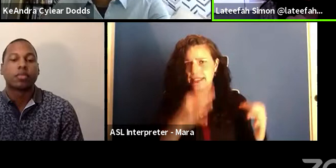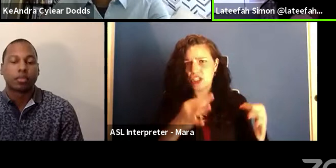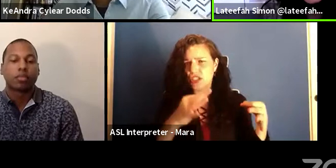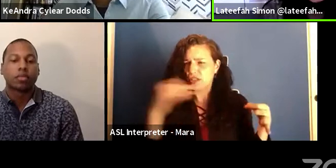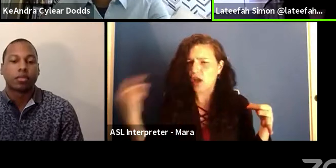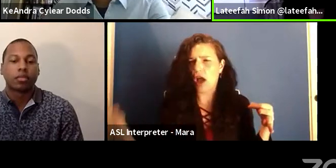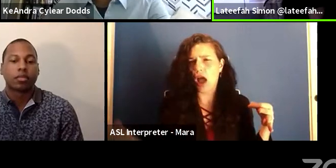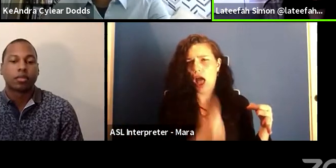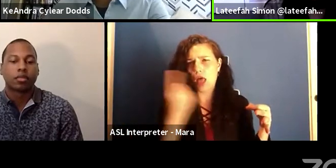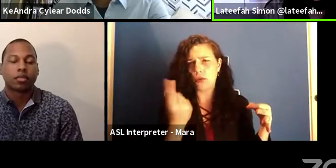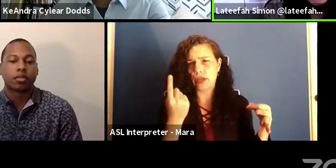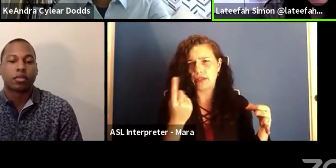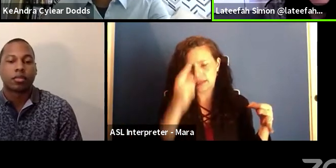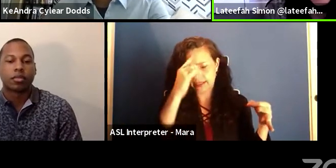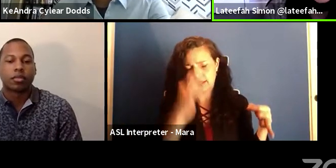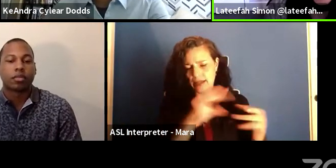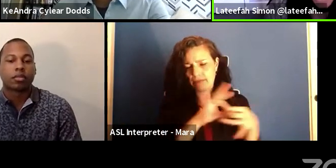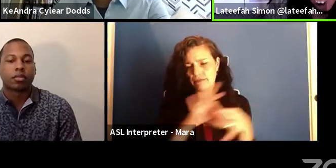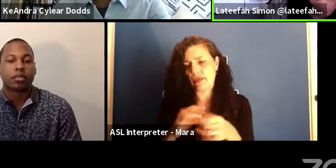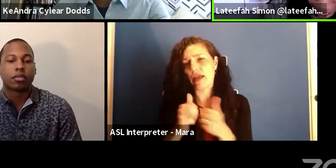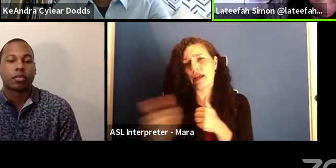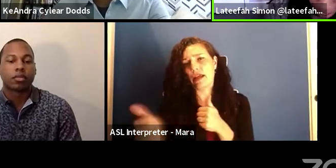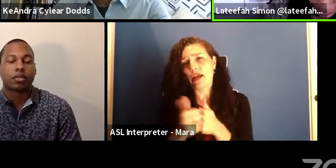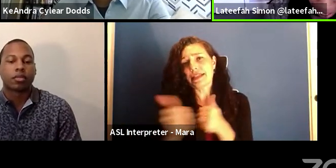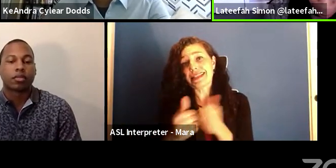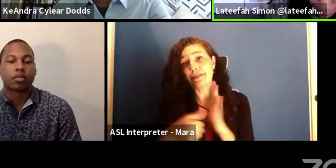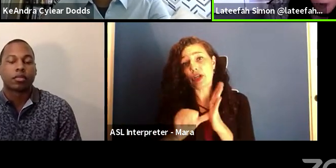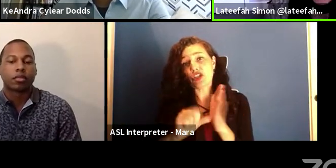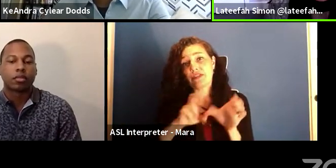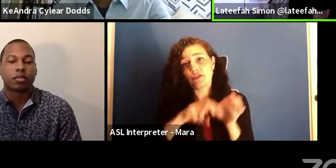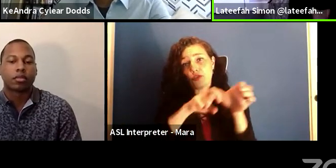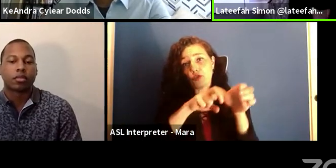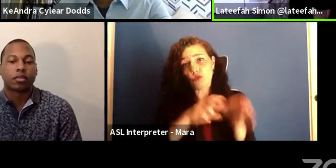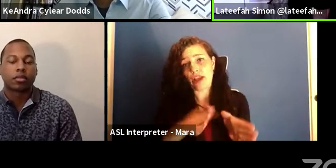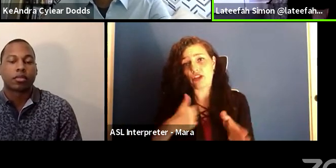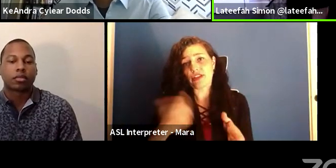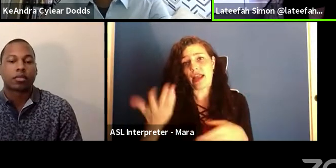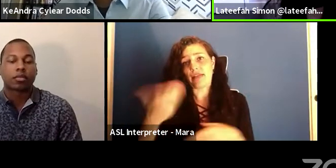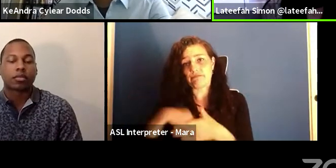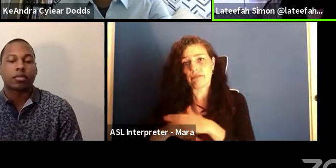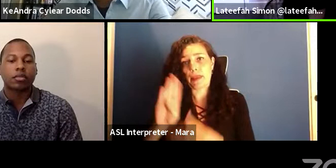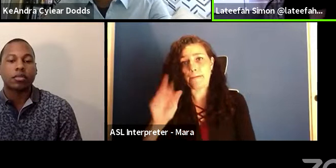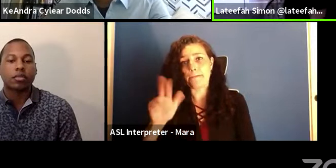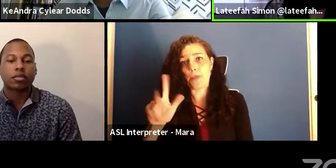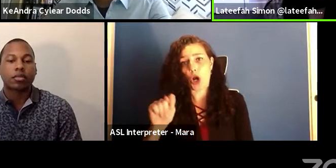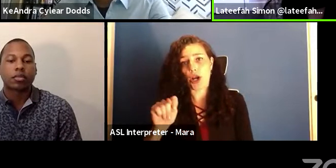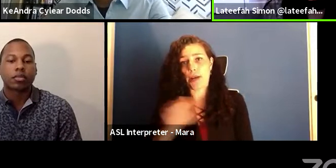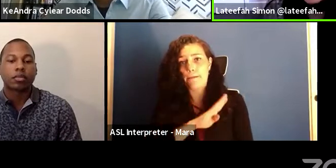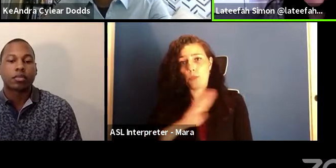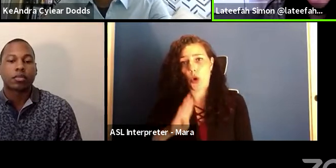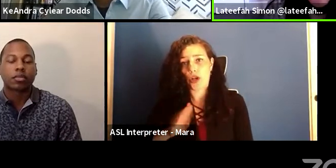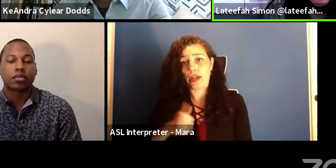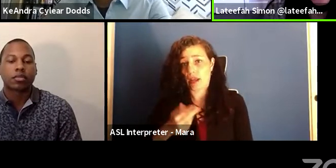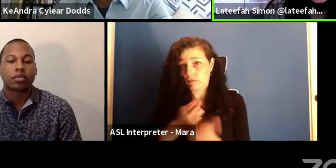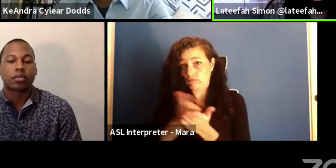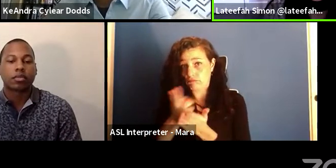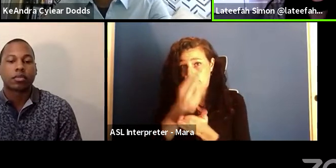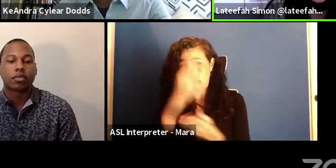made about transit, especially for riders. When I came on the BART board and when I was running, I was really honest that as a